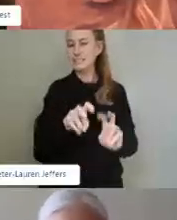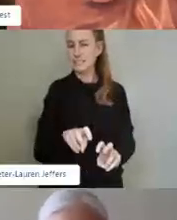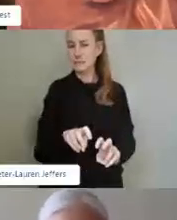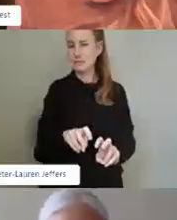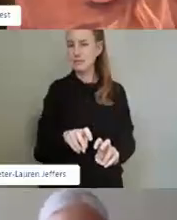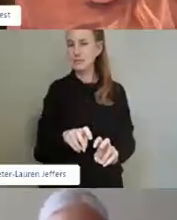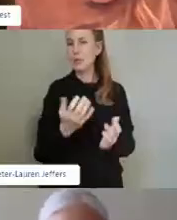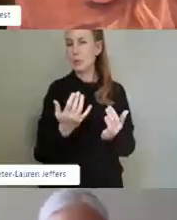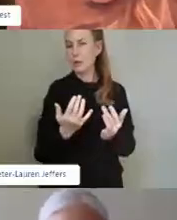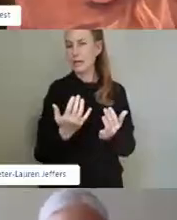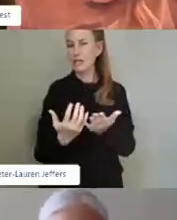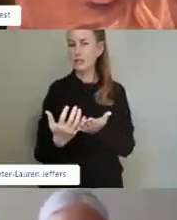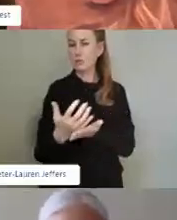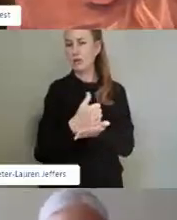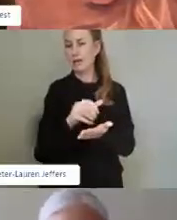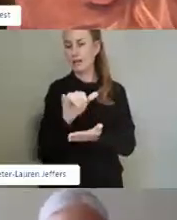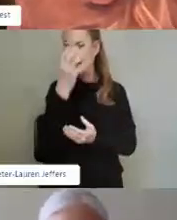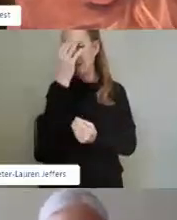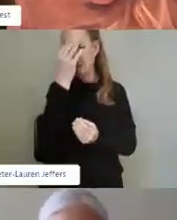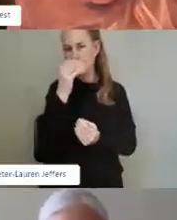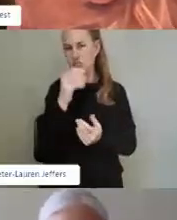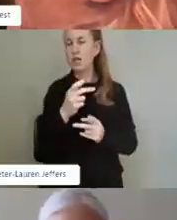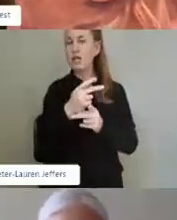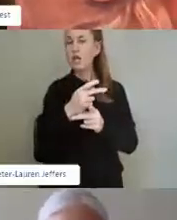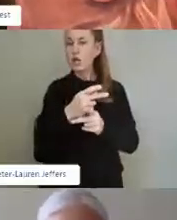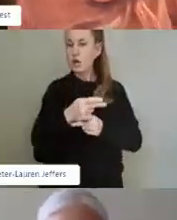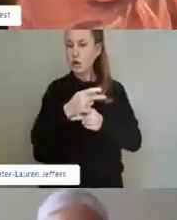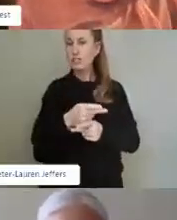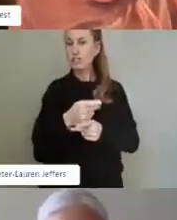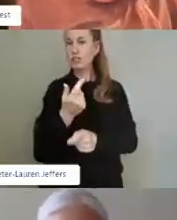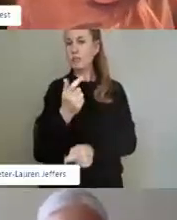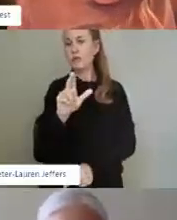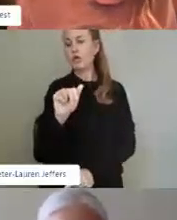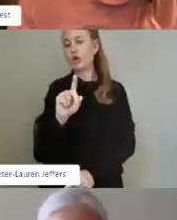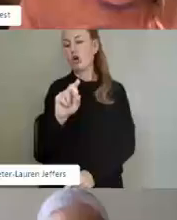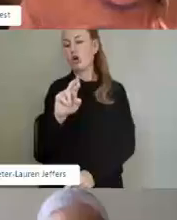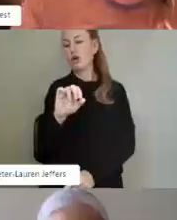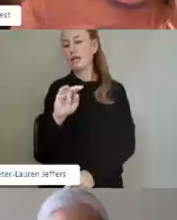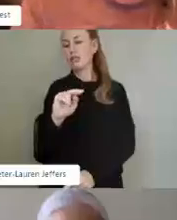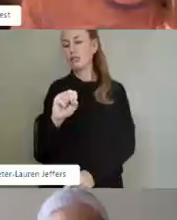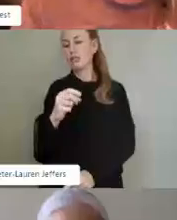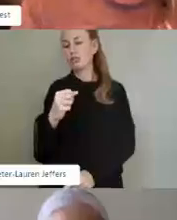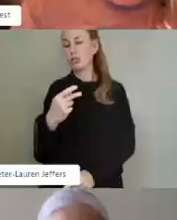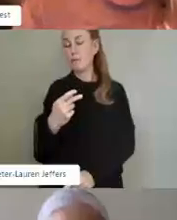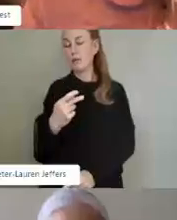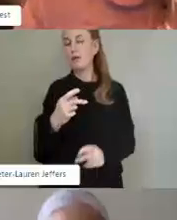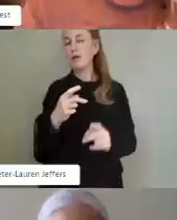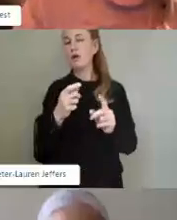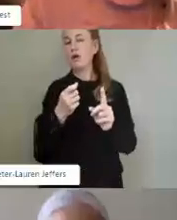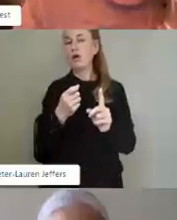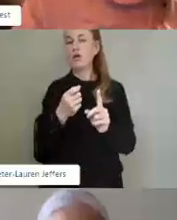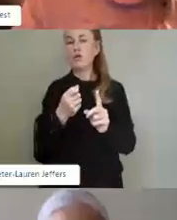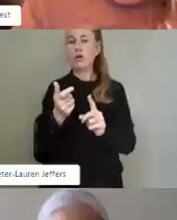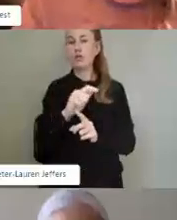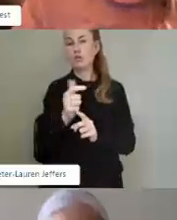back. And the guardianship and guardianship alternatives has been meeting as well. And we are